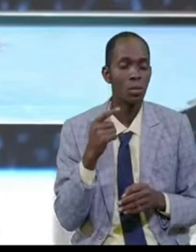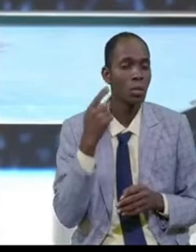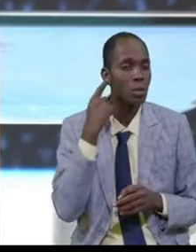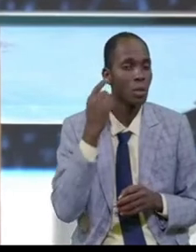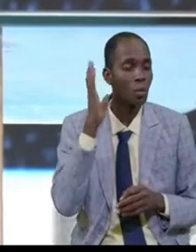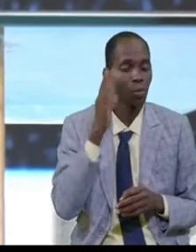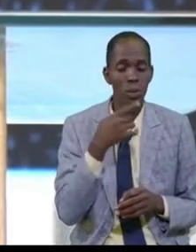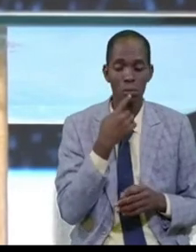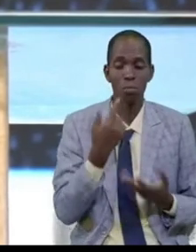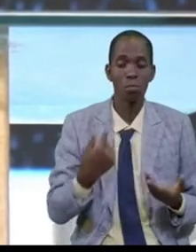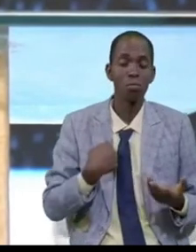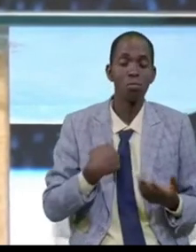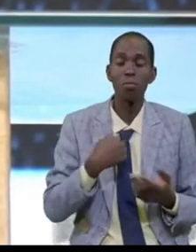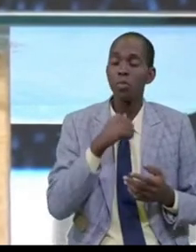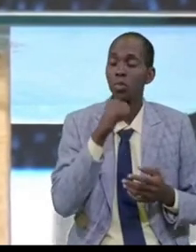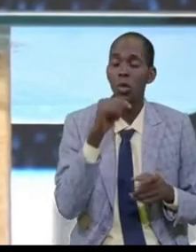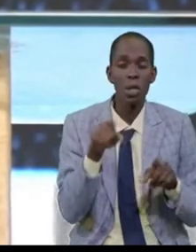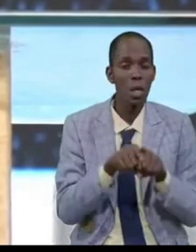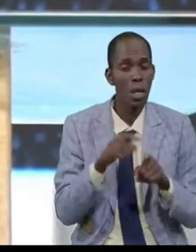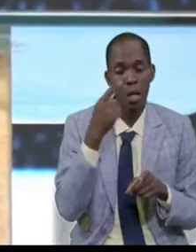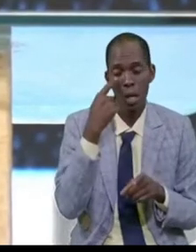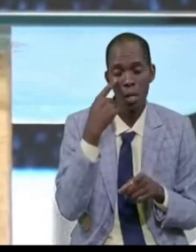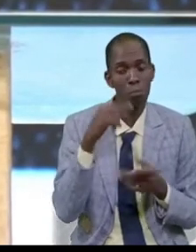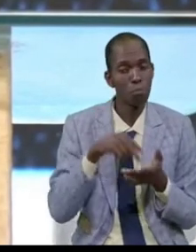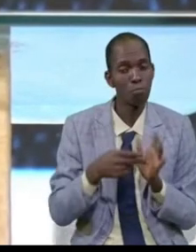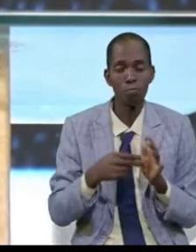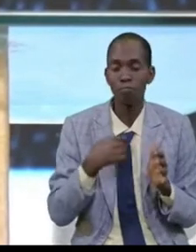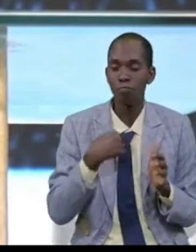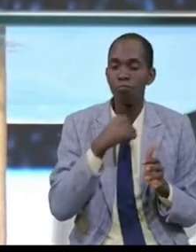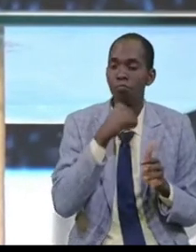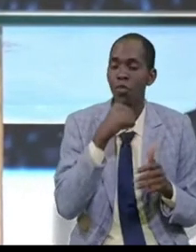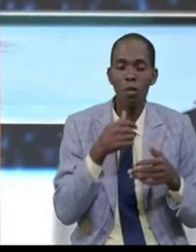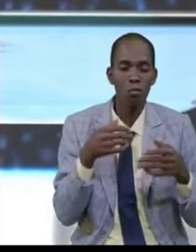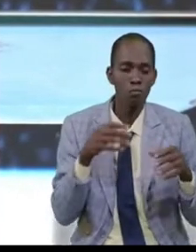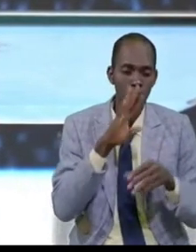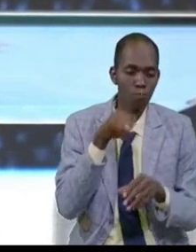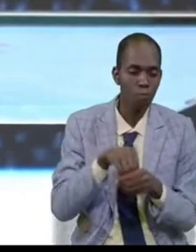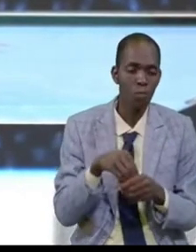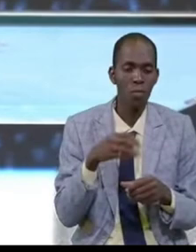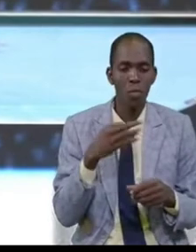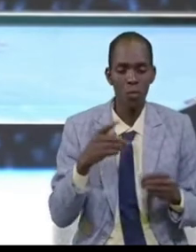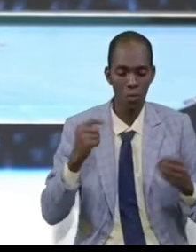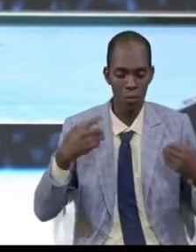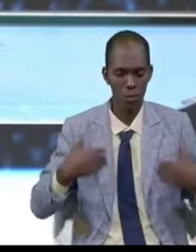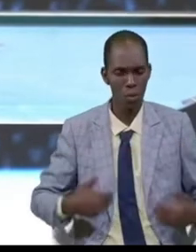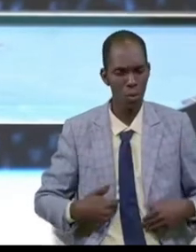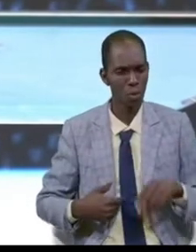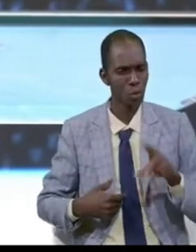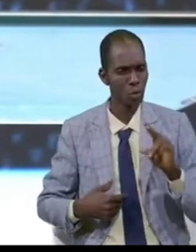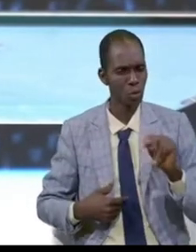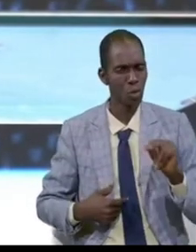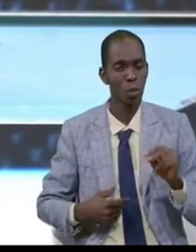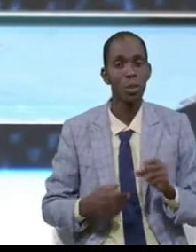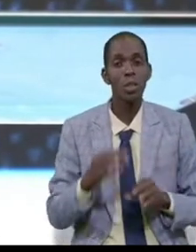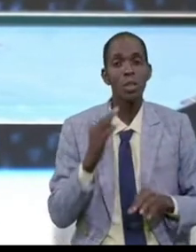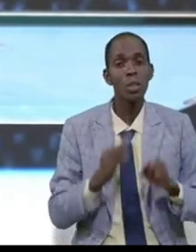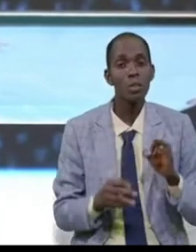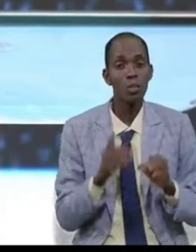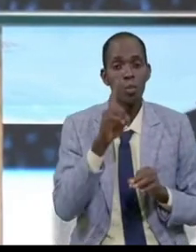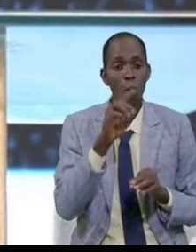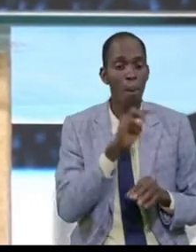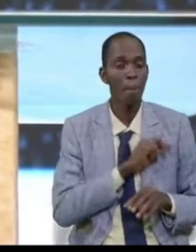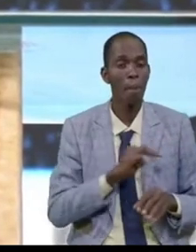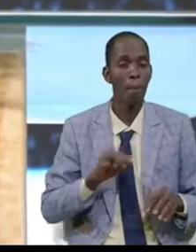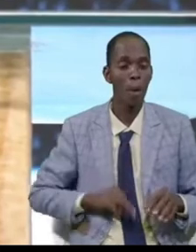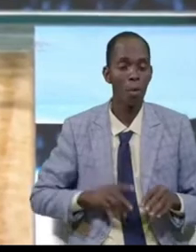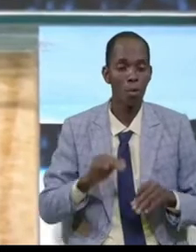the eye, I am not of the body, is it therefore not of the body? If a member of the church will